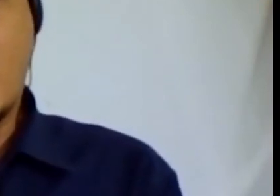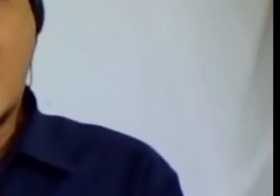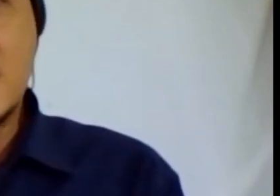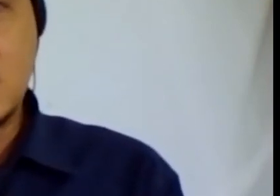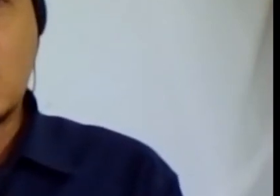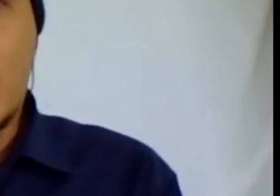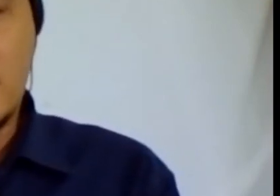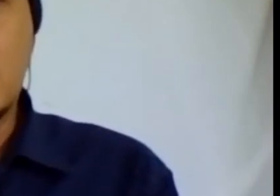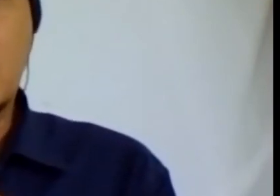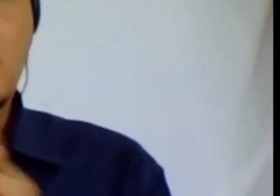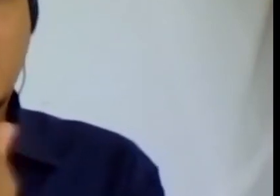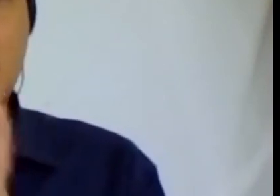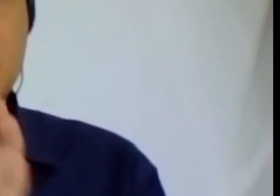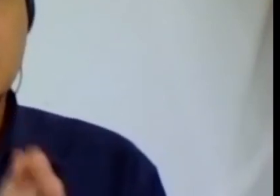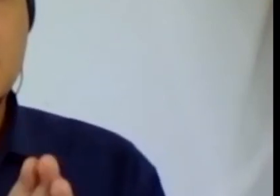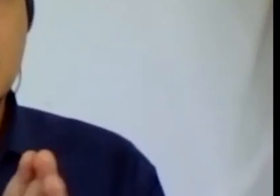the subject.